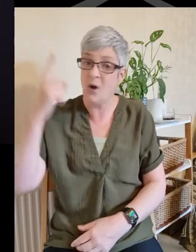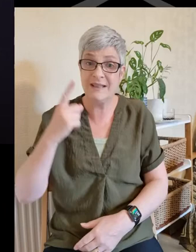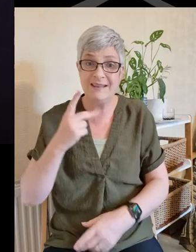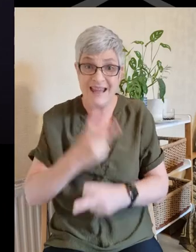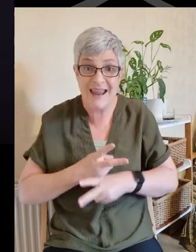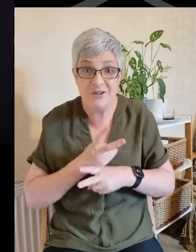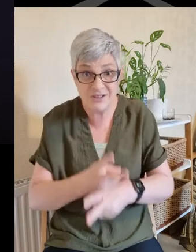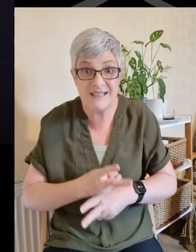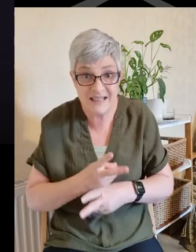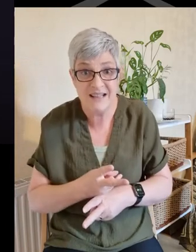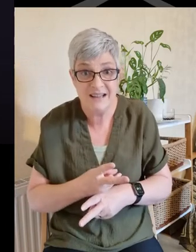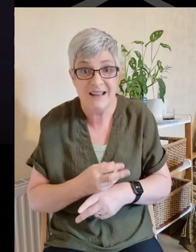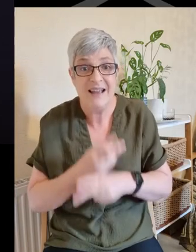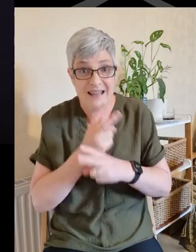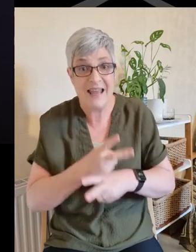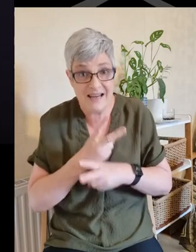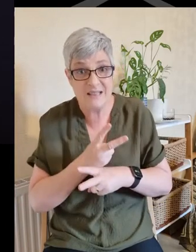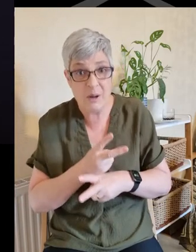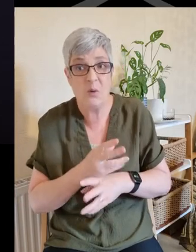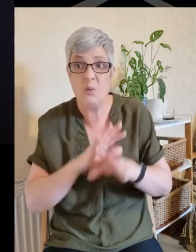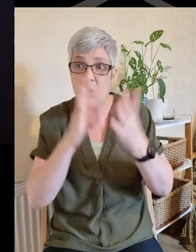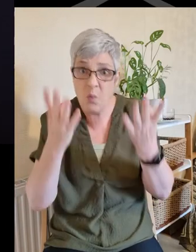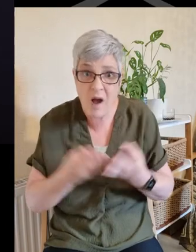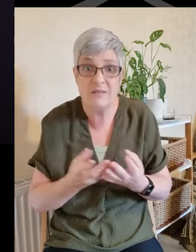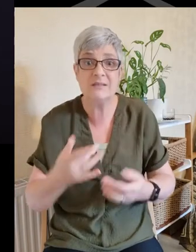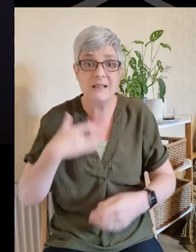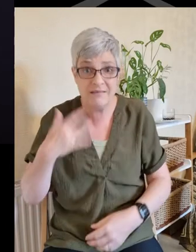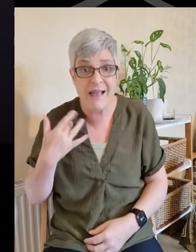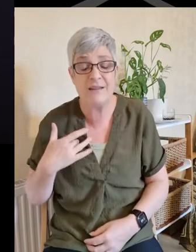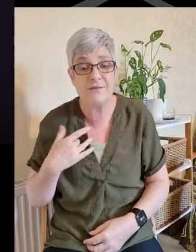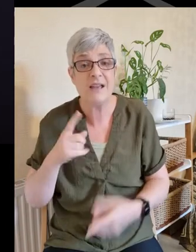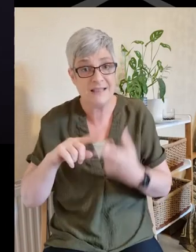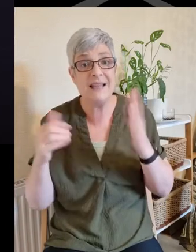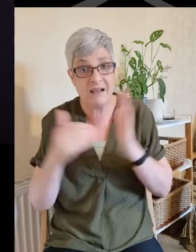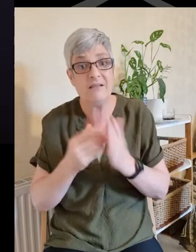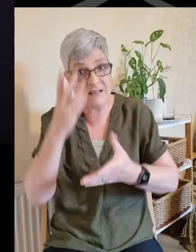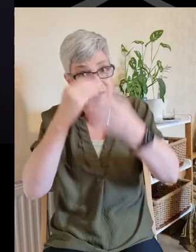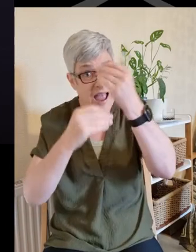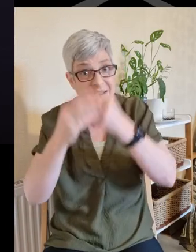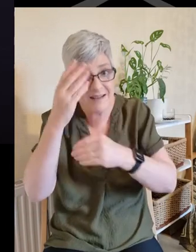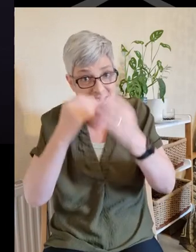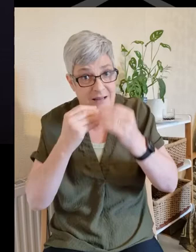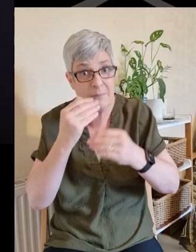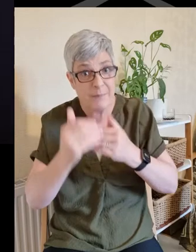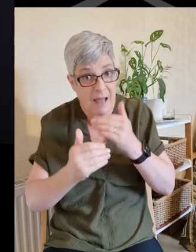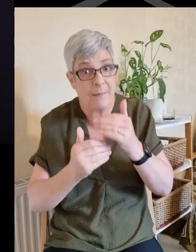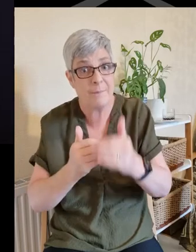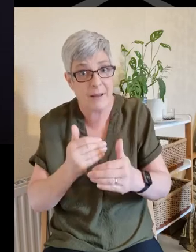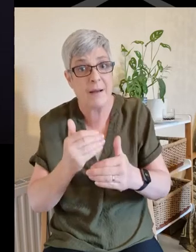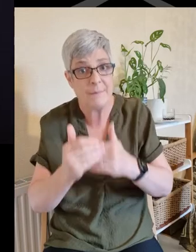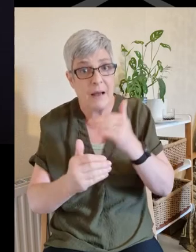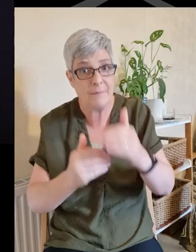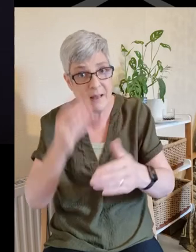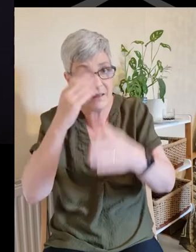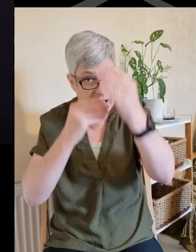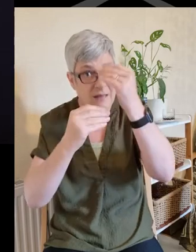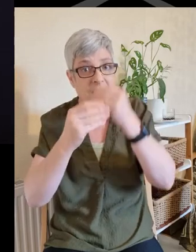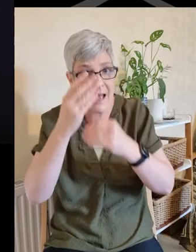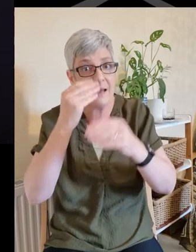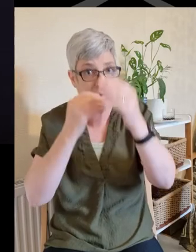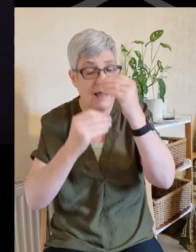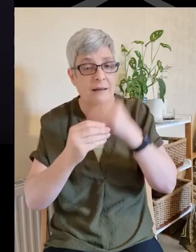all the world, all of life. Ezekiel is learning that lesson bit by bit. He'd been brought up to